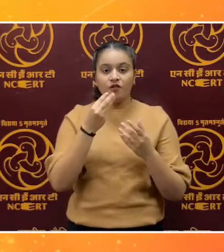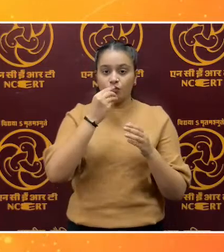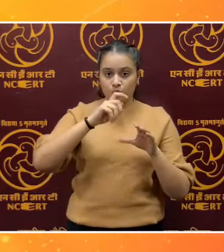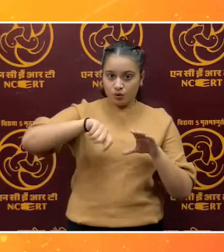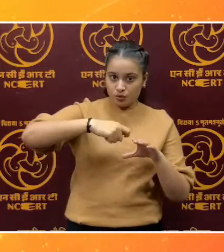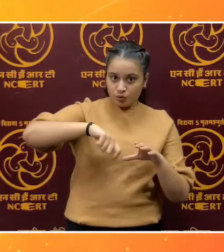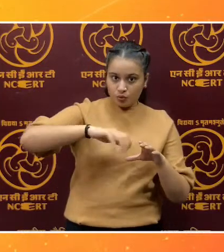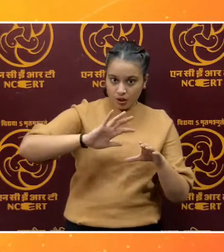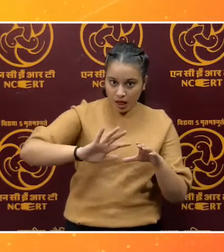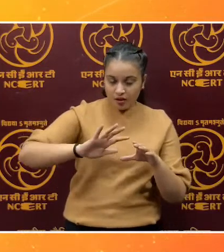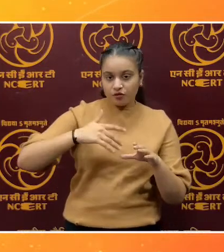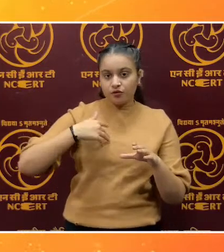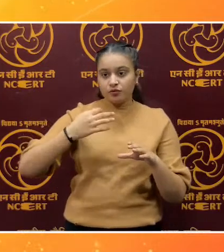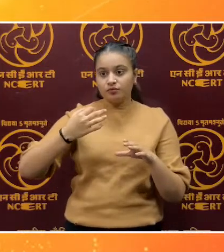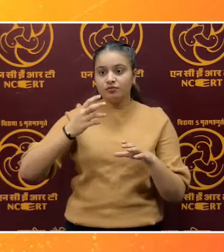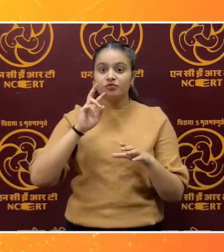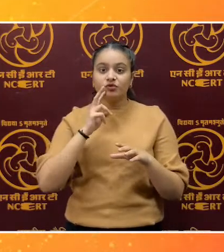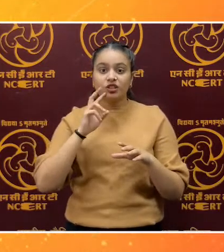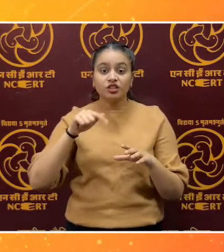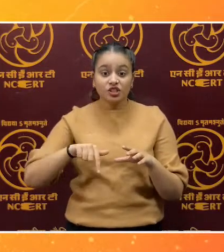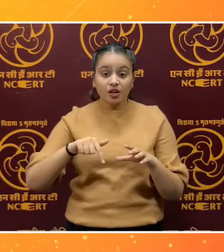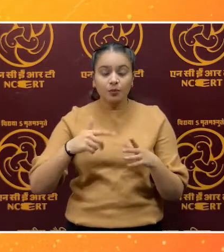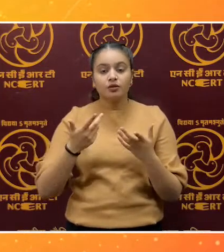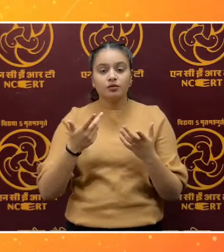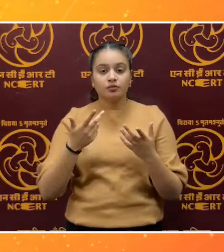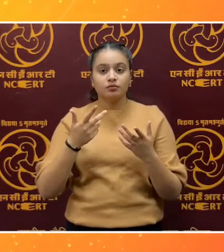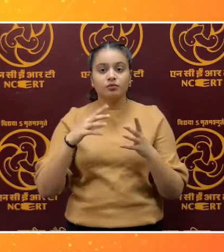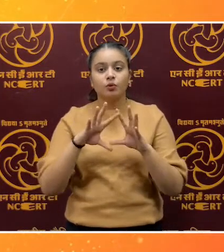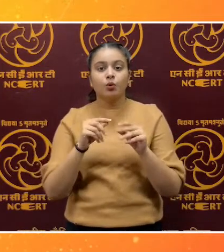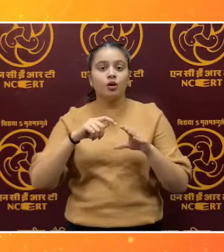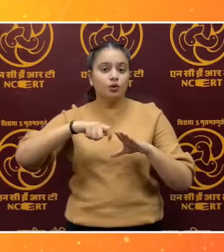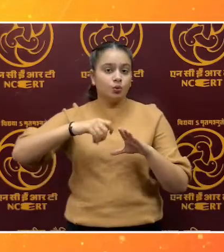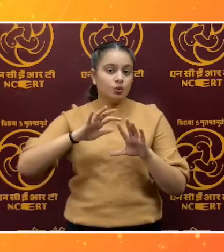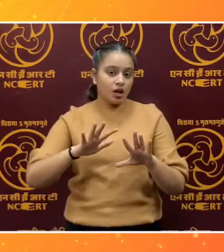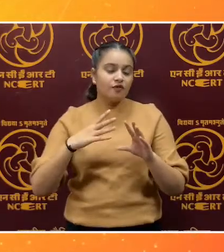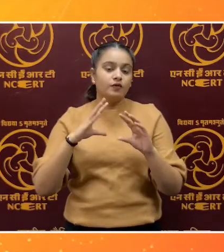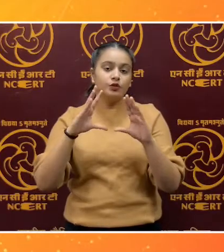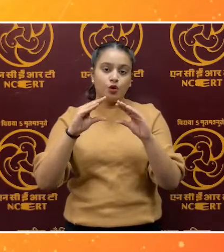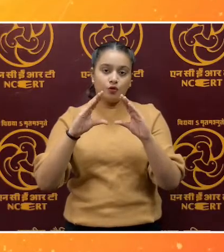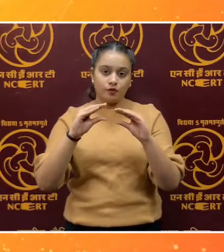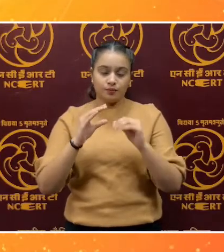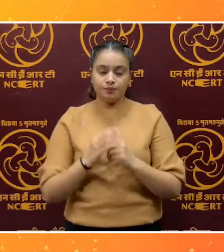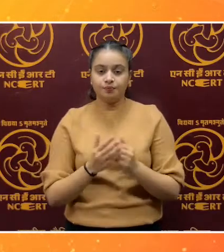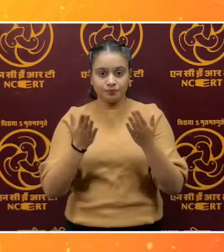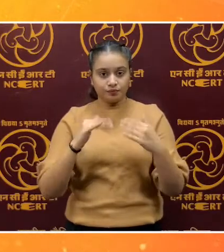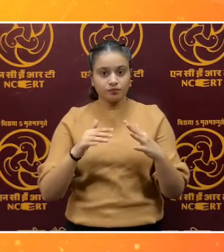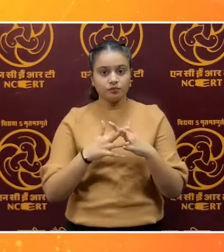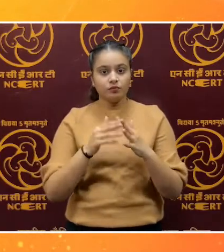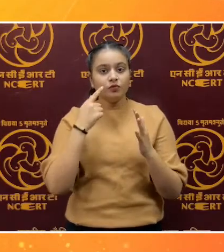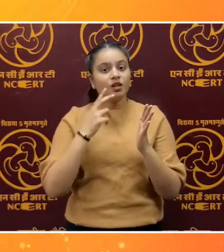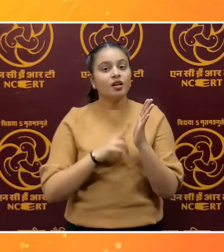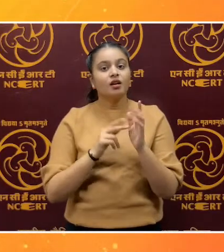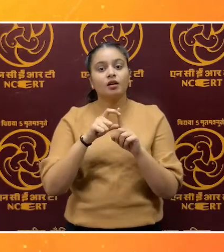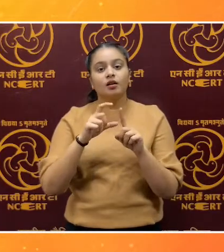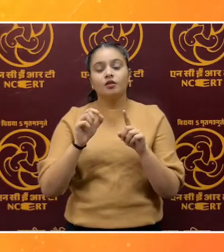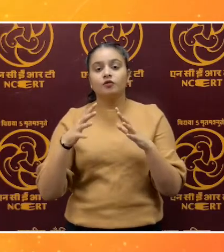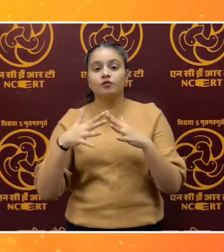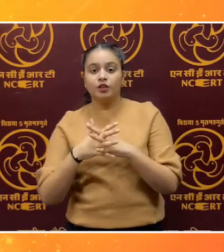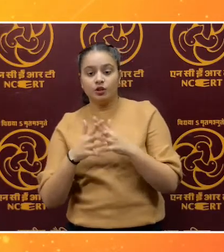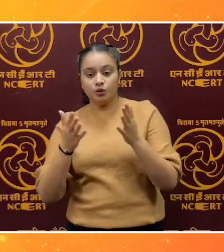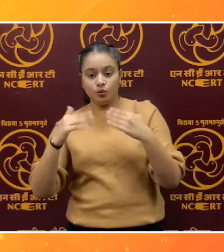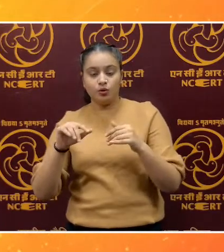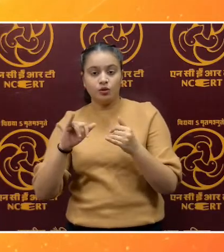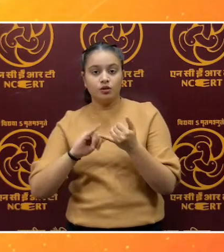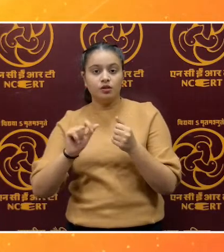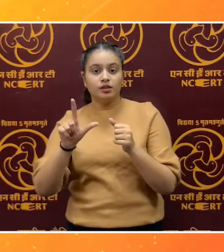like when we cook vegetables, they become tender. They become soft. So windowsill, as I have already told you, it's a slab kind of